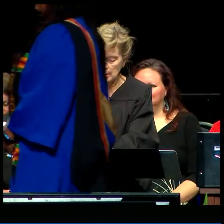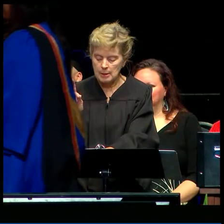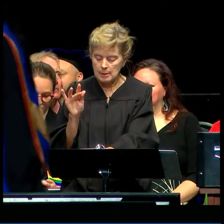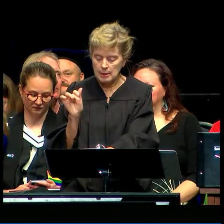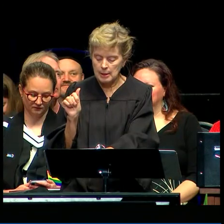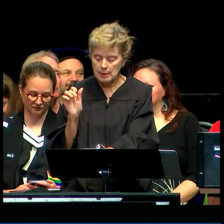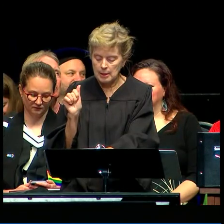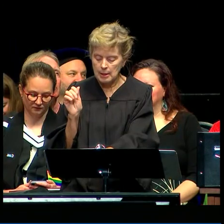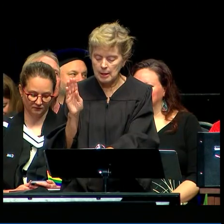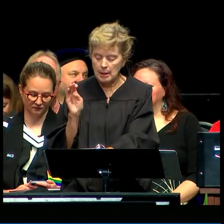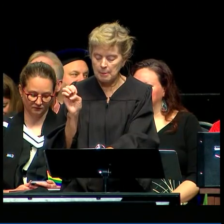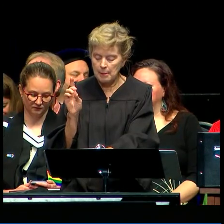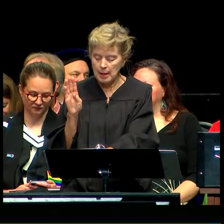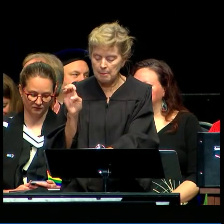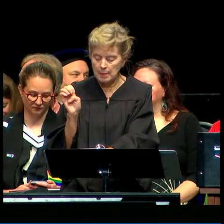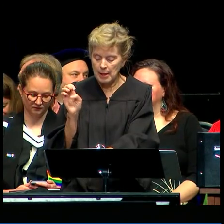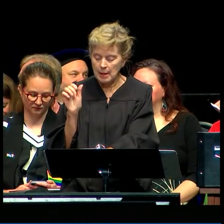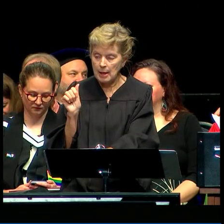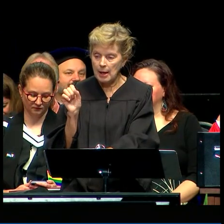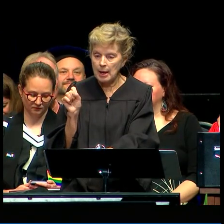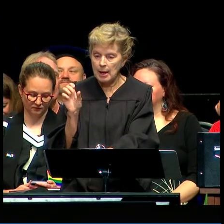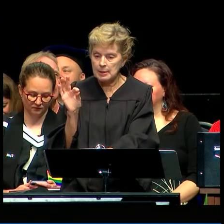Diana Abebe Asfaw.